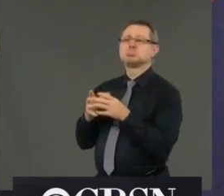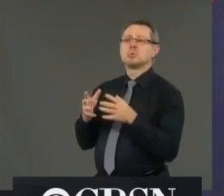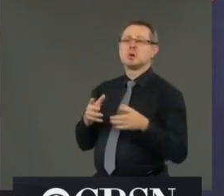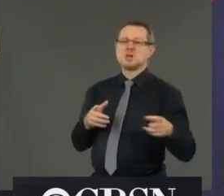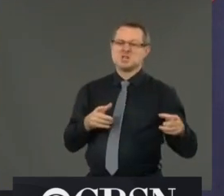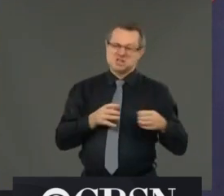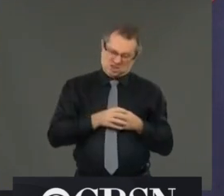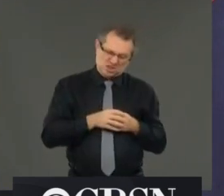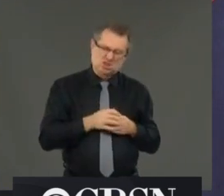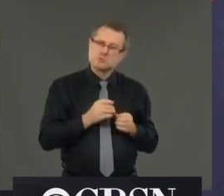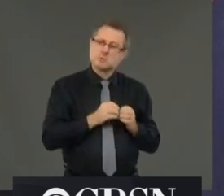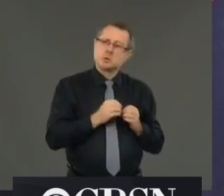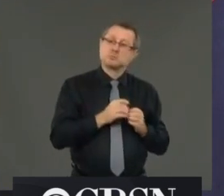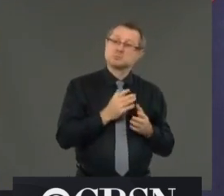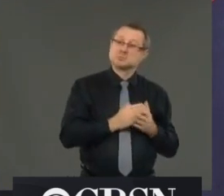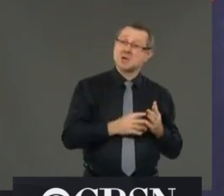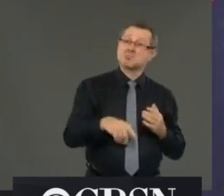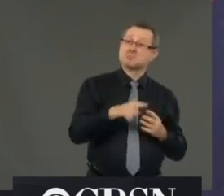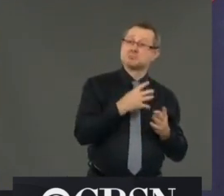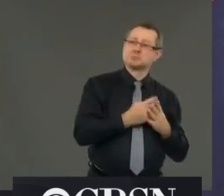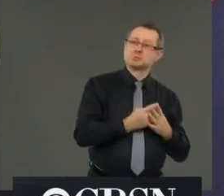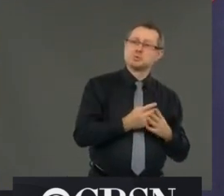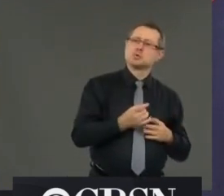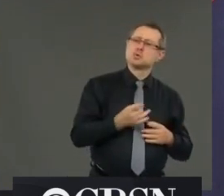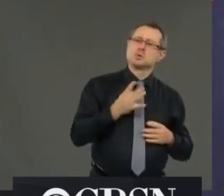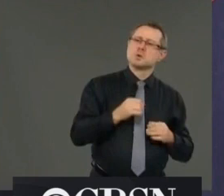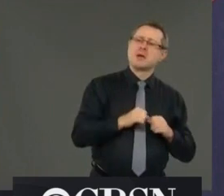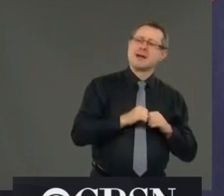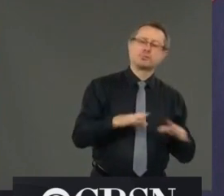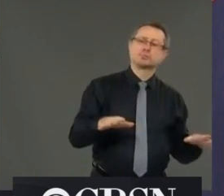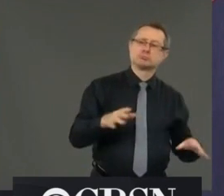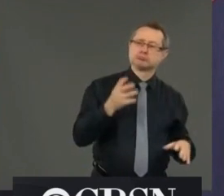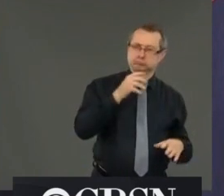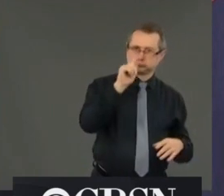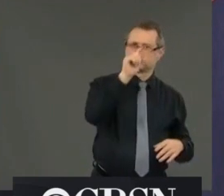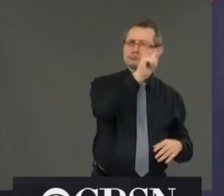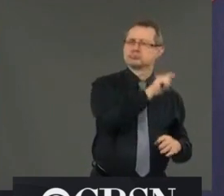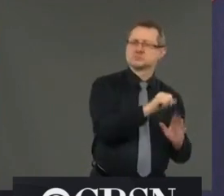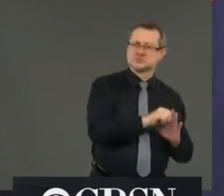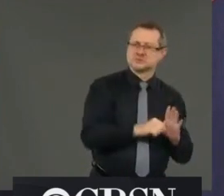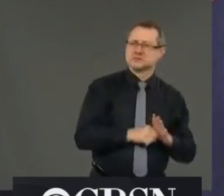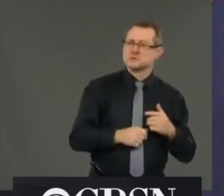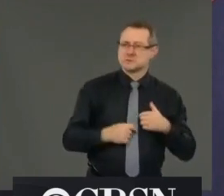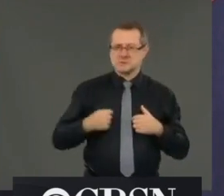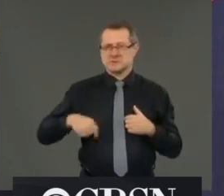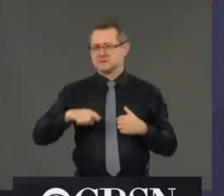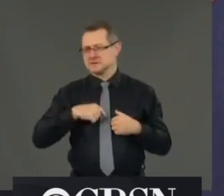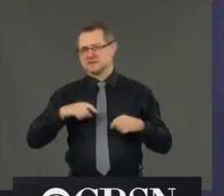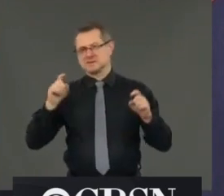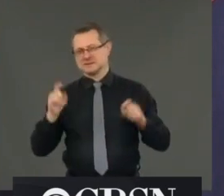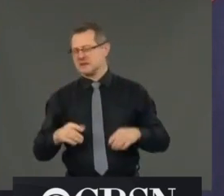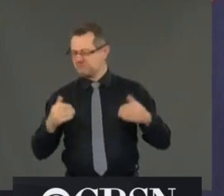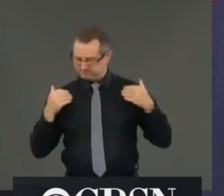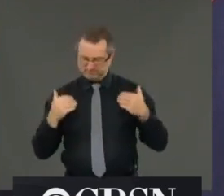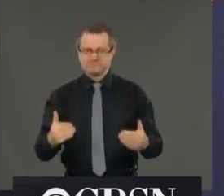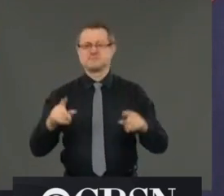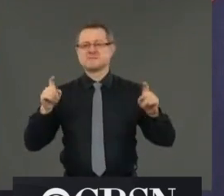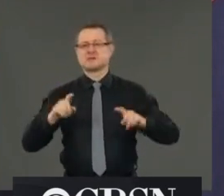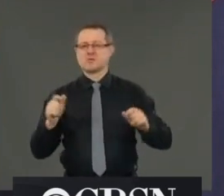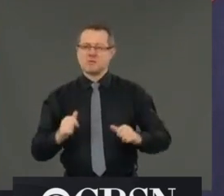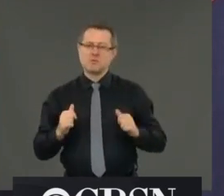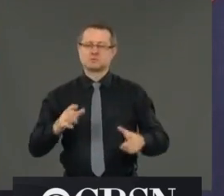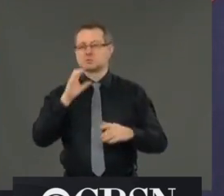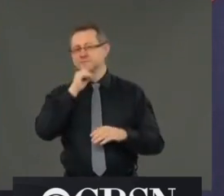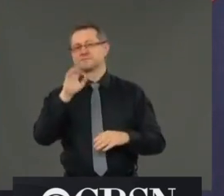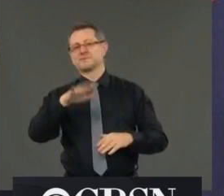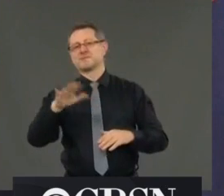serious outbreaks. And that's when we decided to go just test everybody, 55 and over, even if you